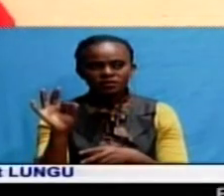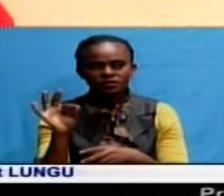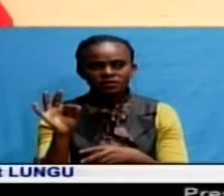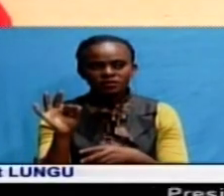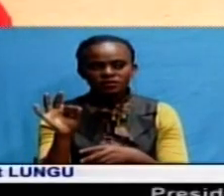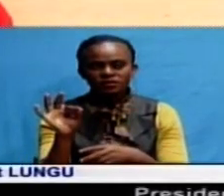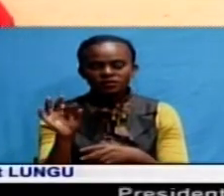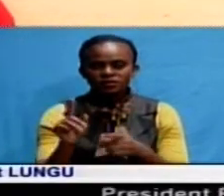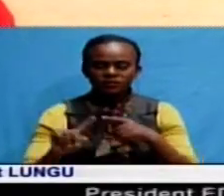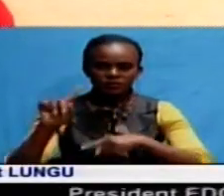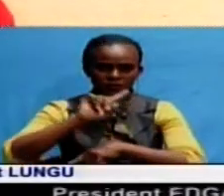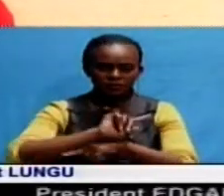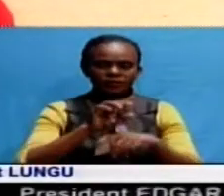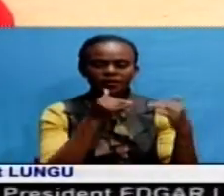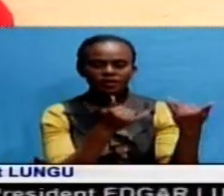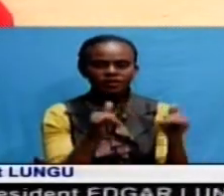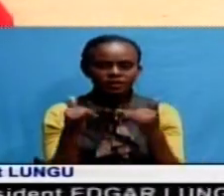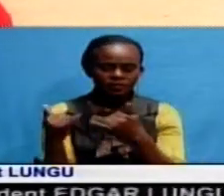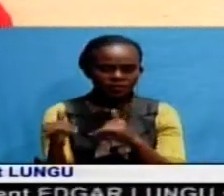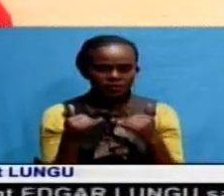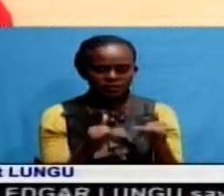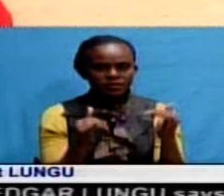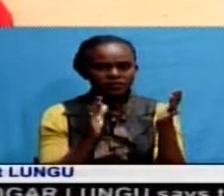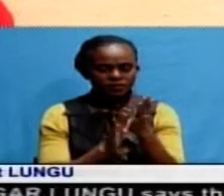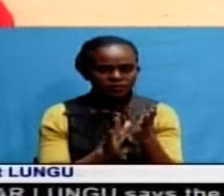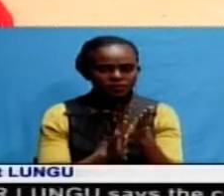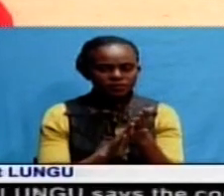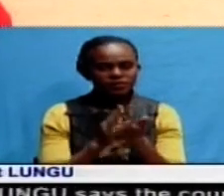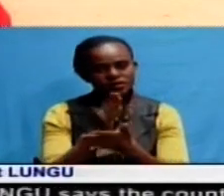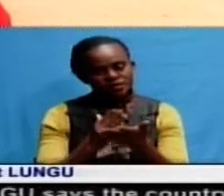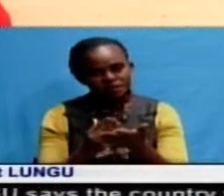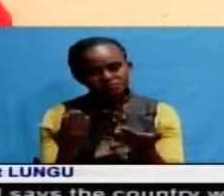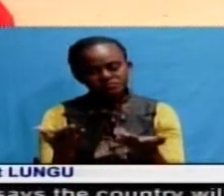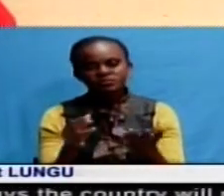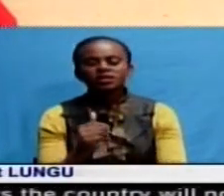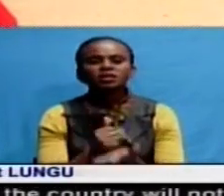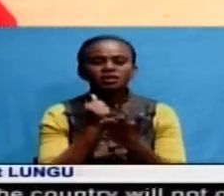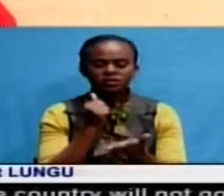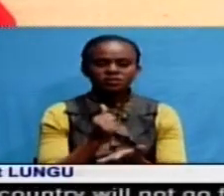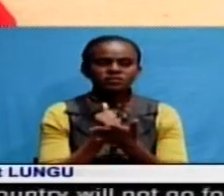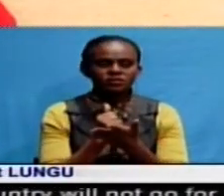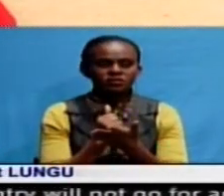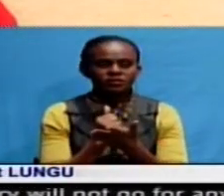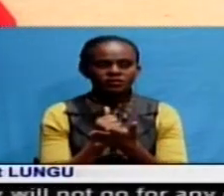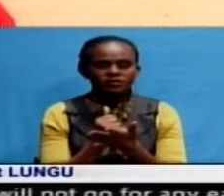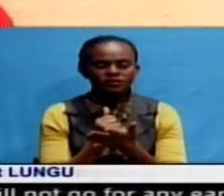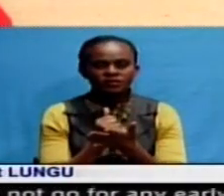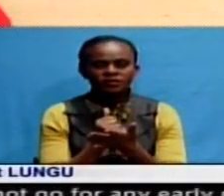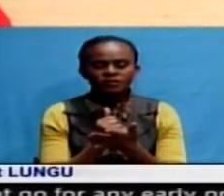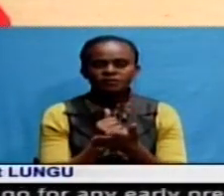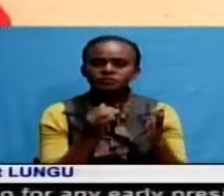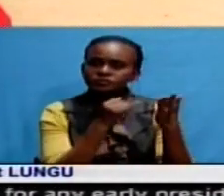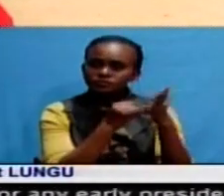have played for this country before that started from this pitch to come on board and help such upcoming talent,